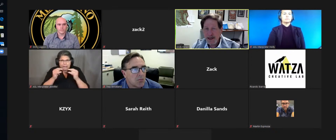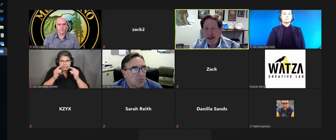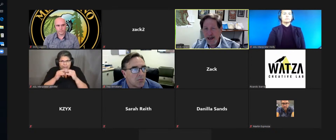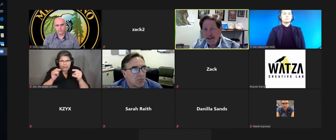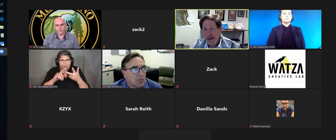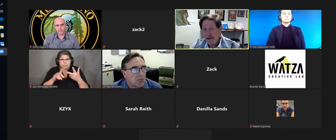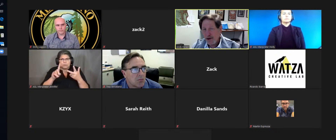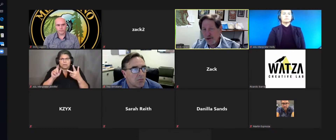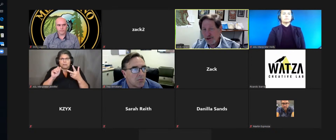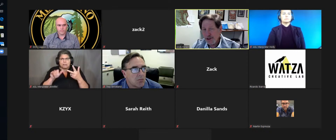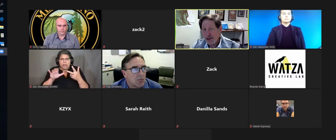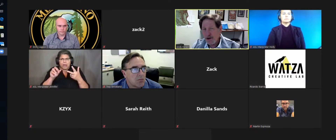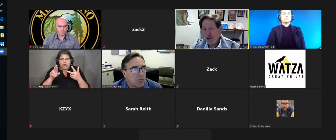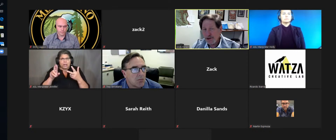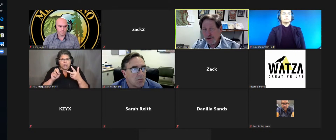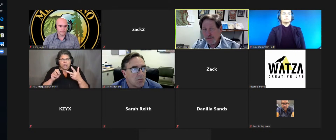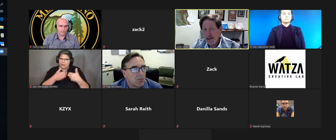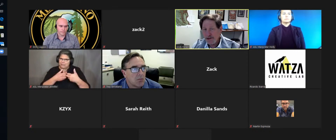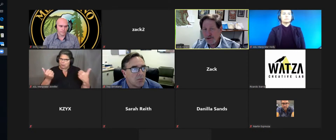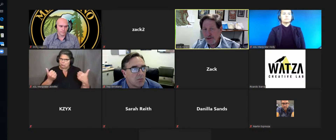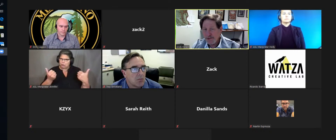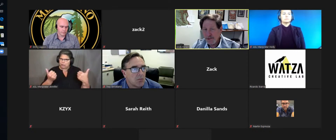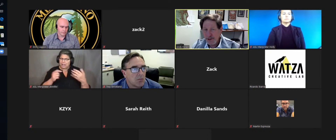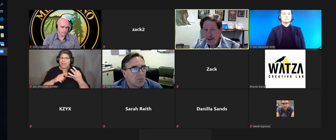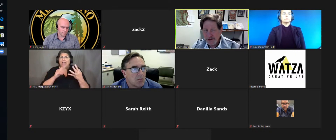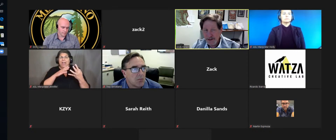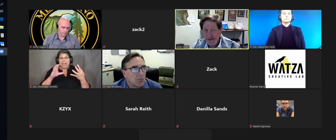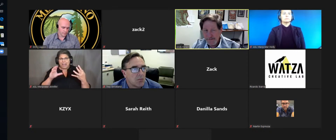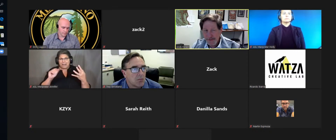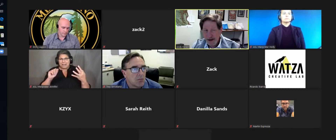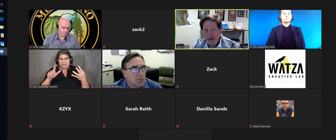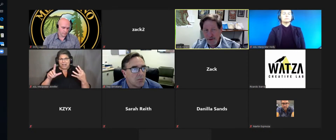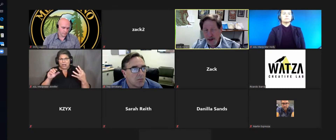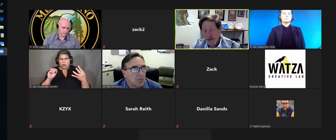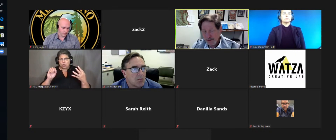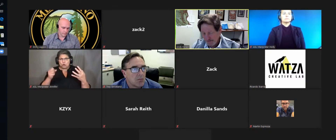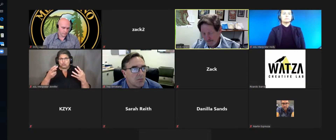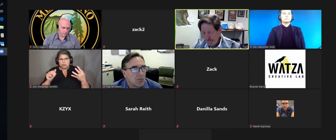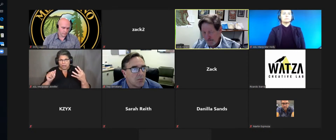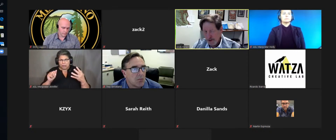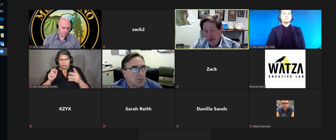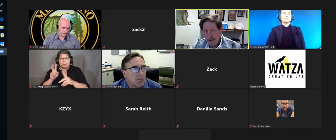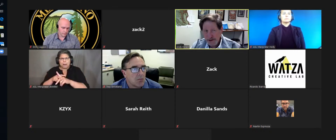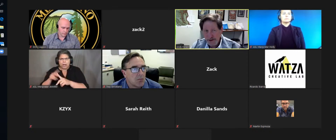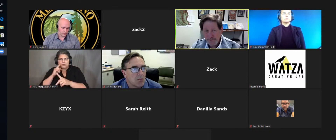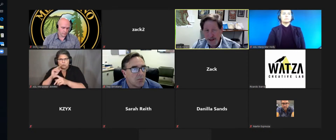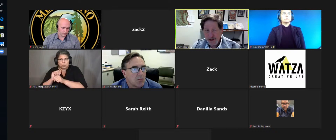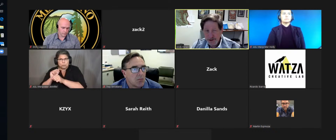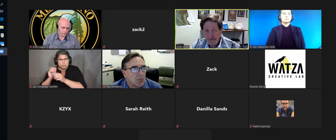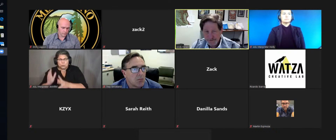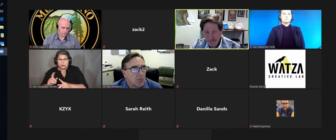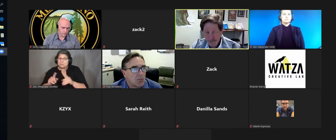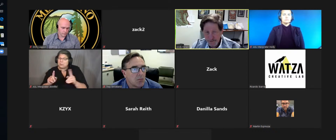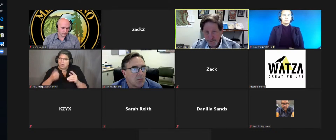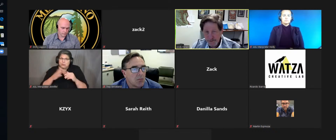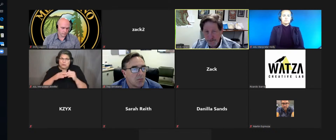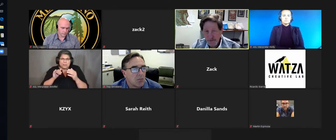guidance, and Cal OSHA also applies to employees. Otherwise, the latest